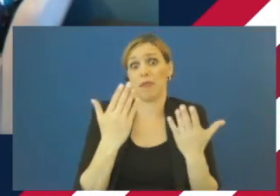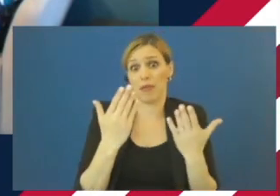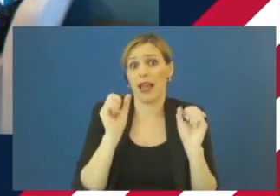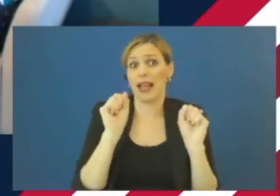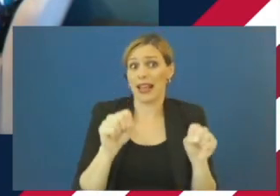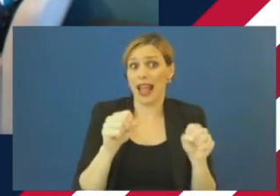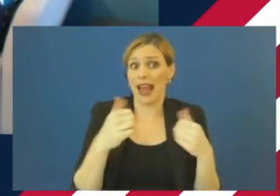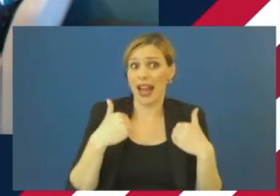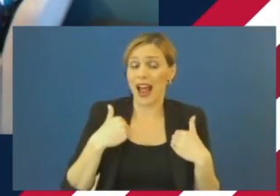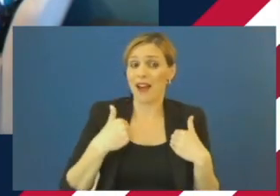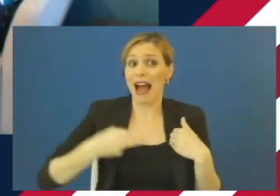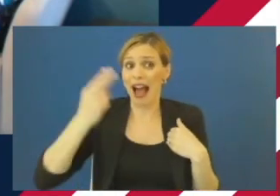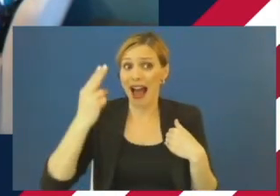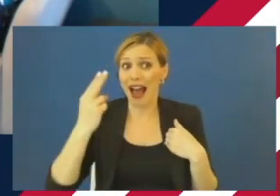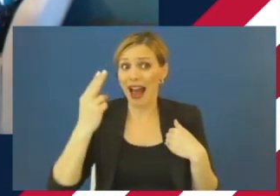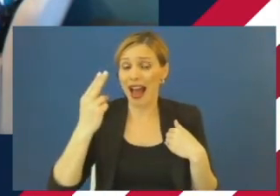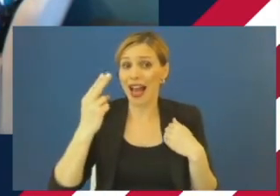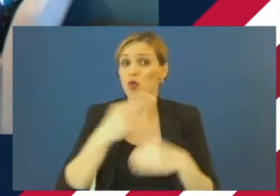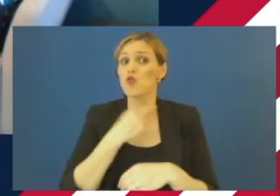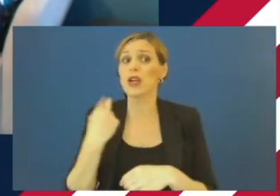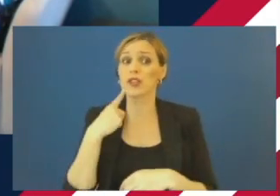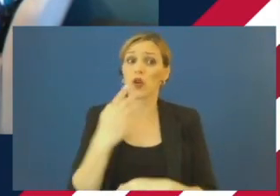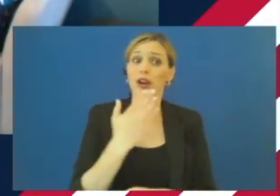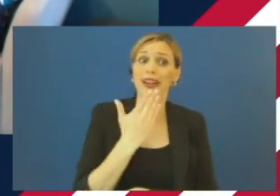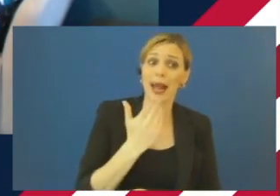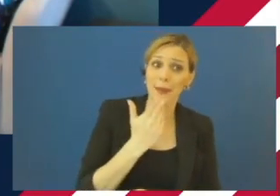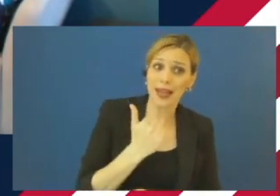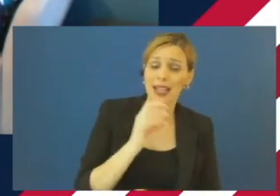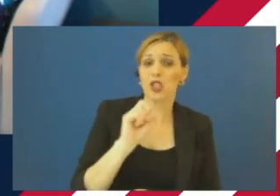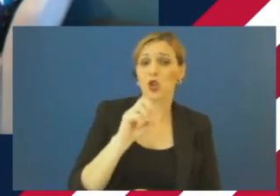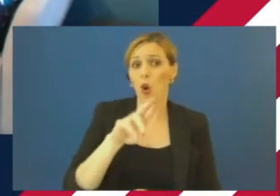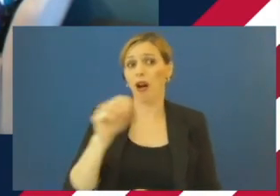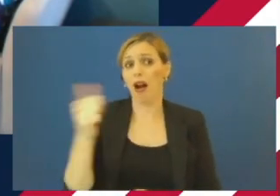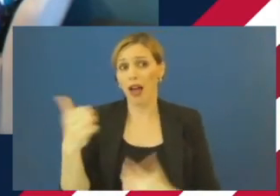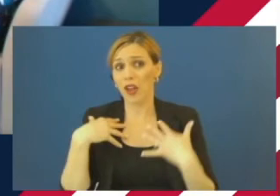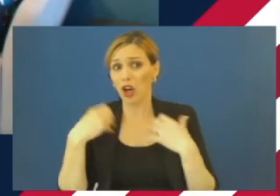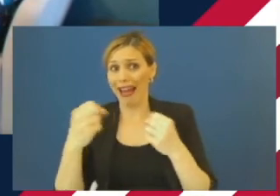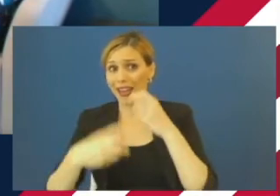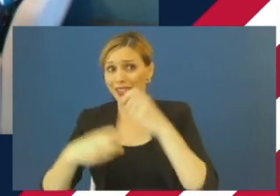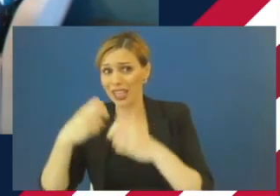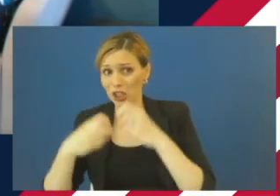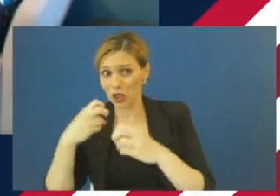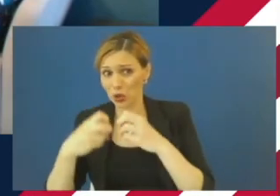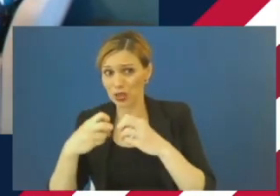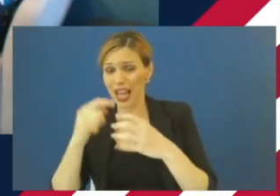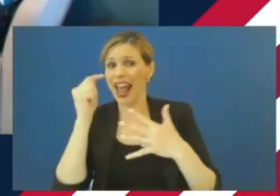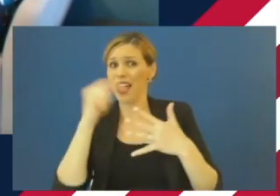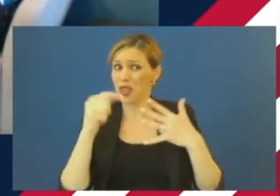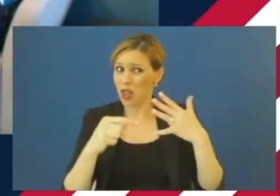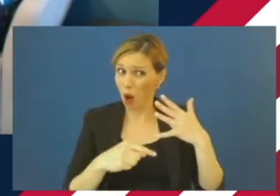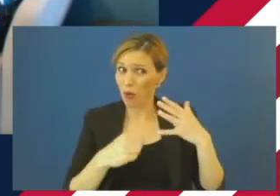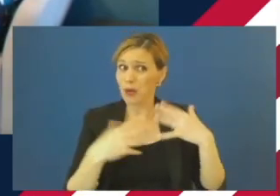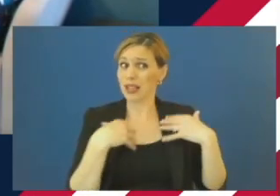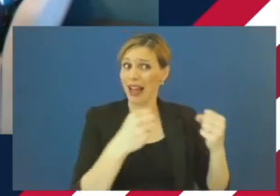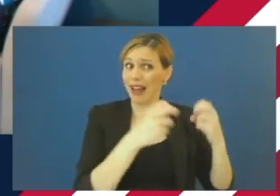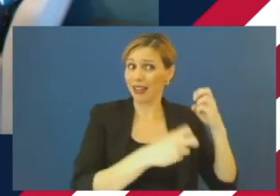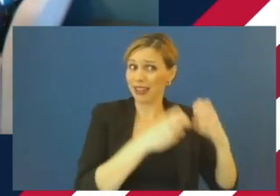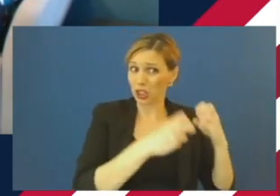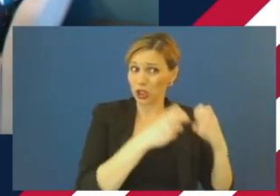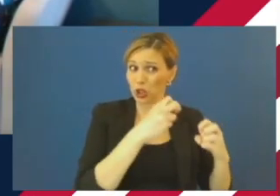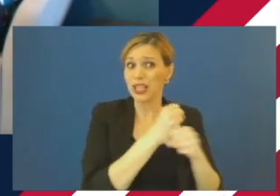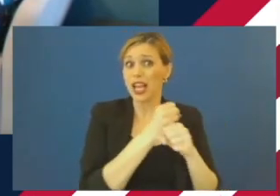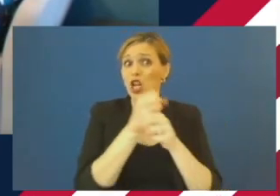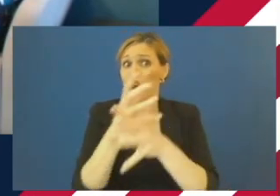comorbidities exacerbate whether or not you are going to get infected with the COVID virus and of